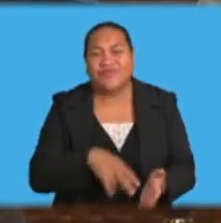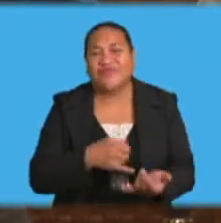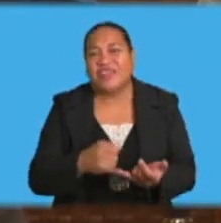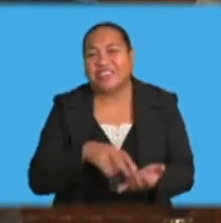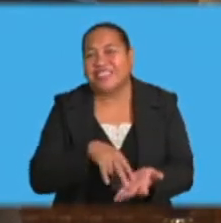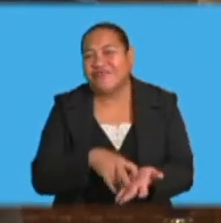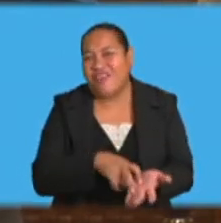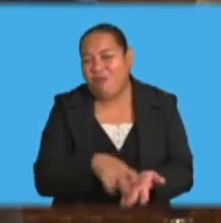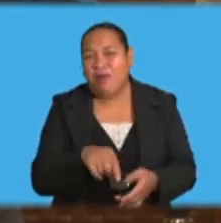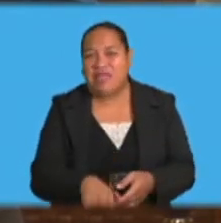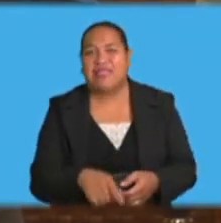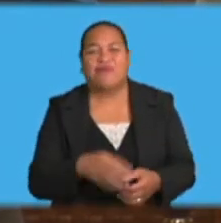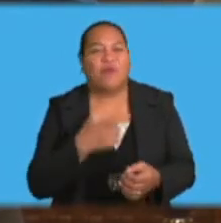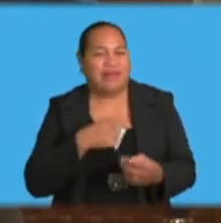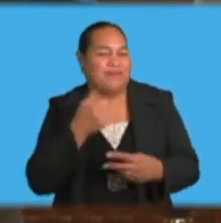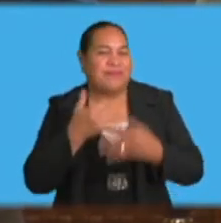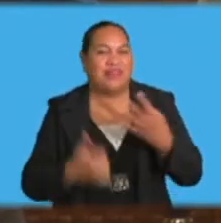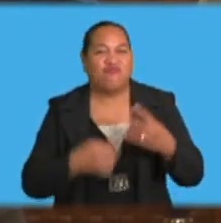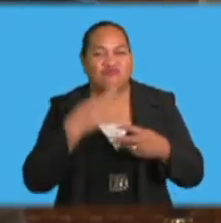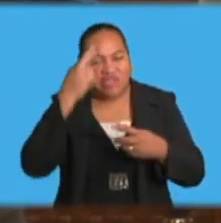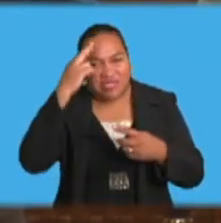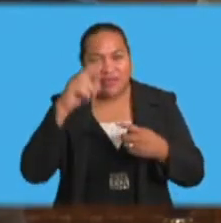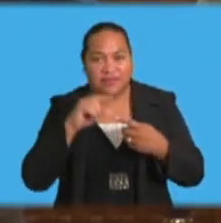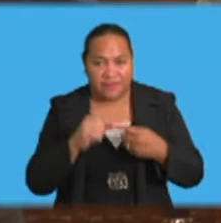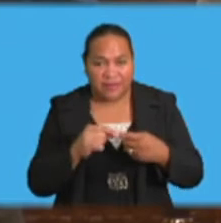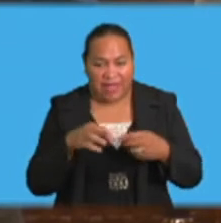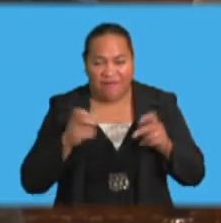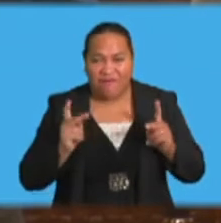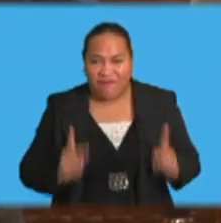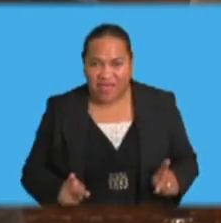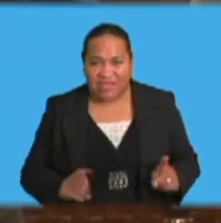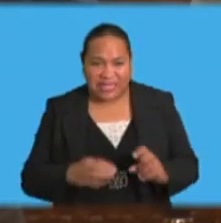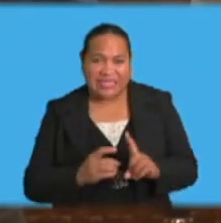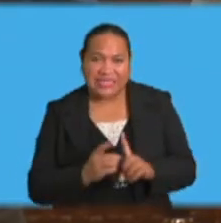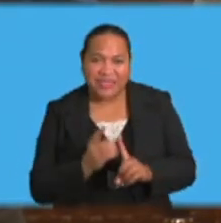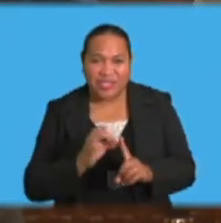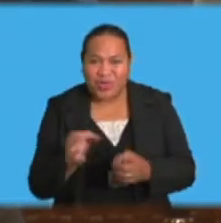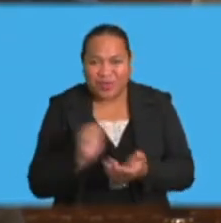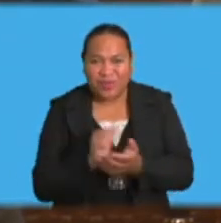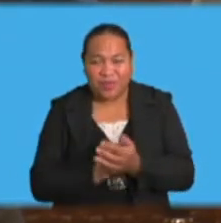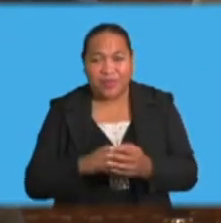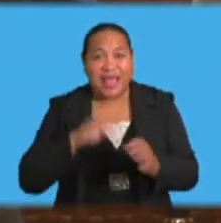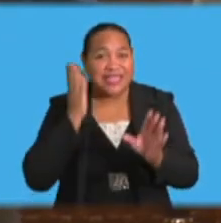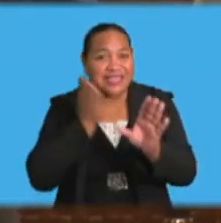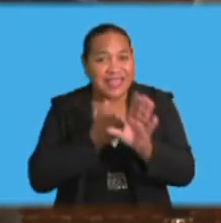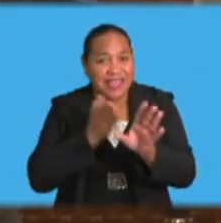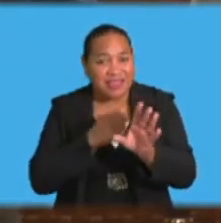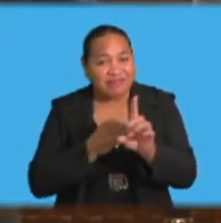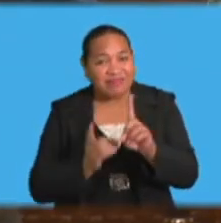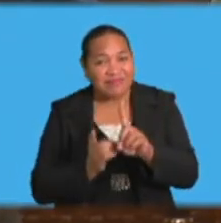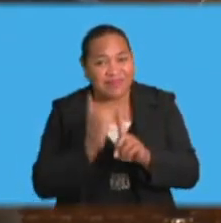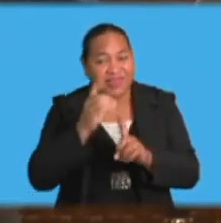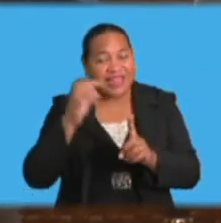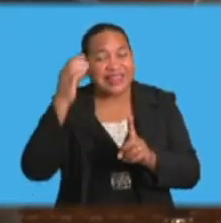the workplace for a number of reasons. One, of their physical state of development, their psychological state of development, the way